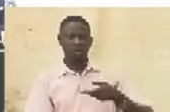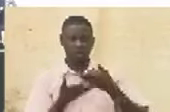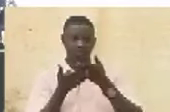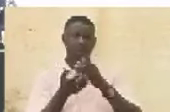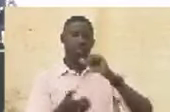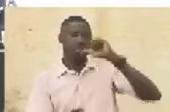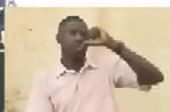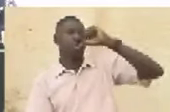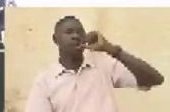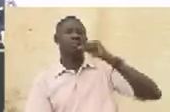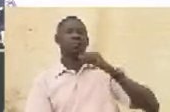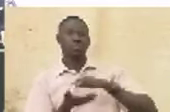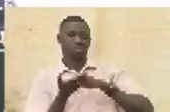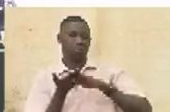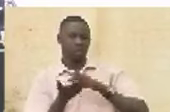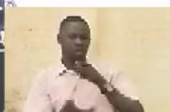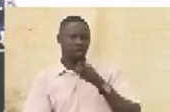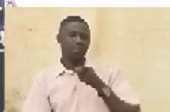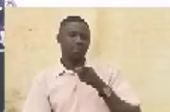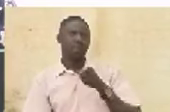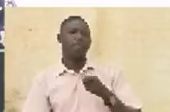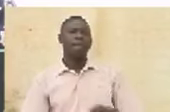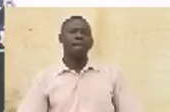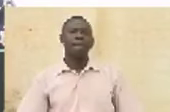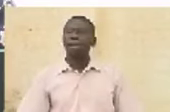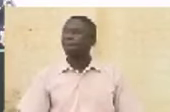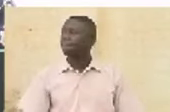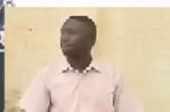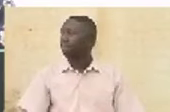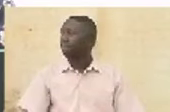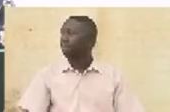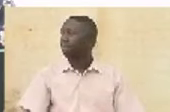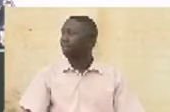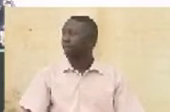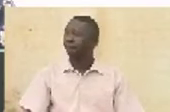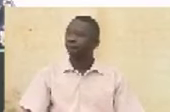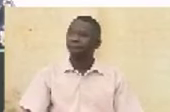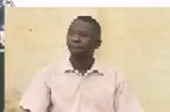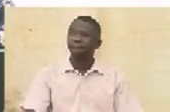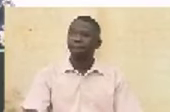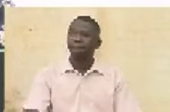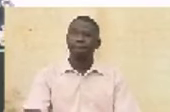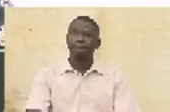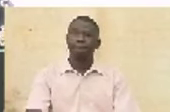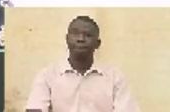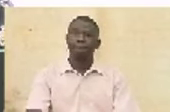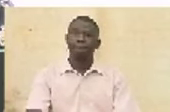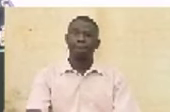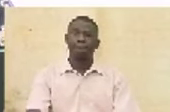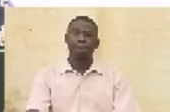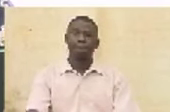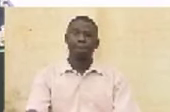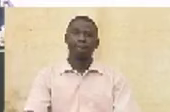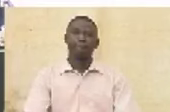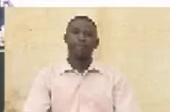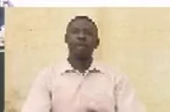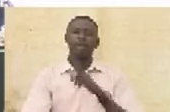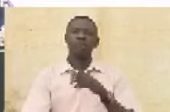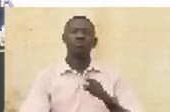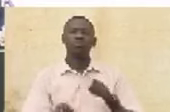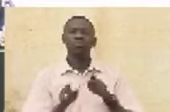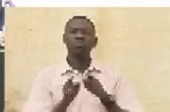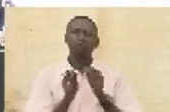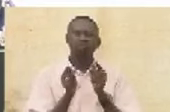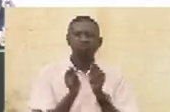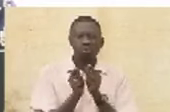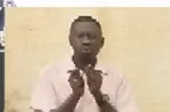fananko. Kopo menta kal minni ni mboro wala ni ni kandi mindan kopolti. Was this the small teacup or the